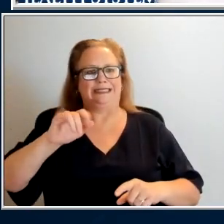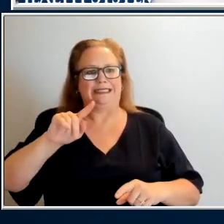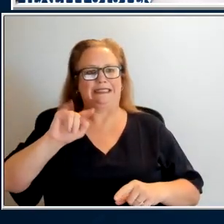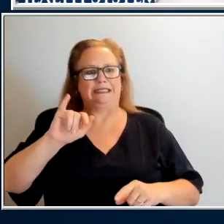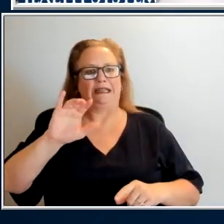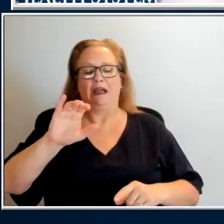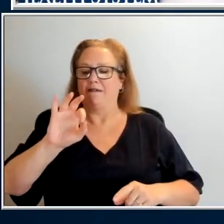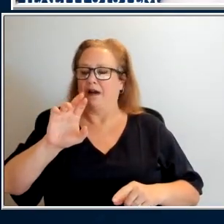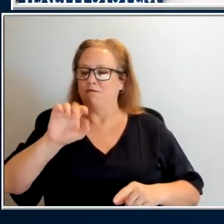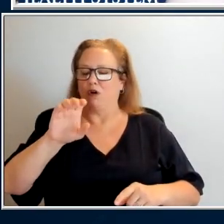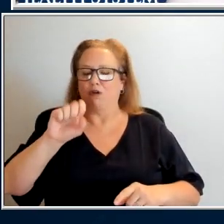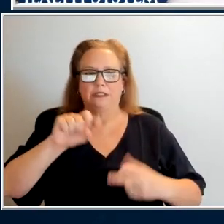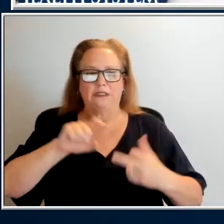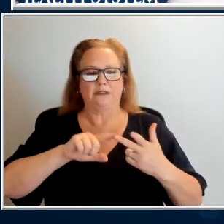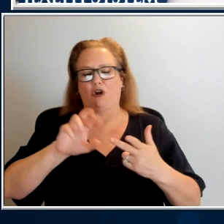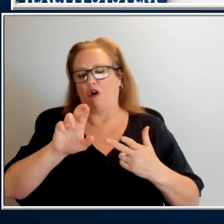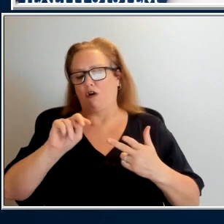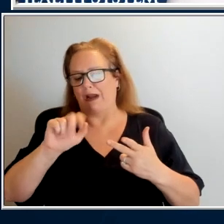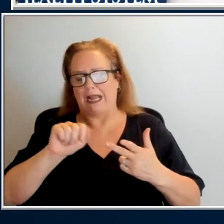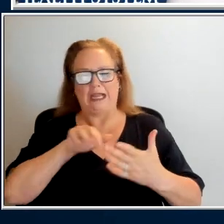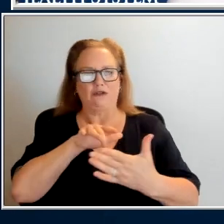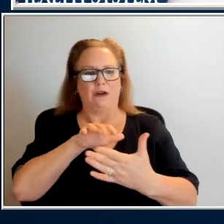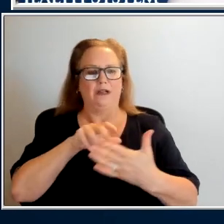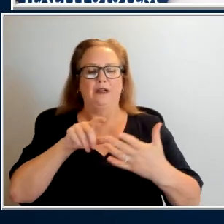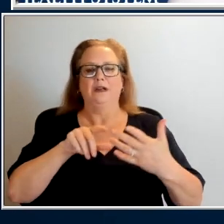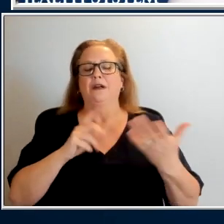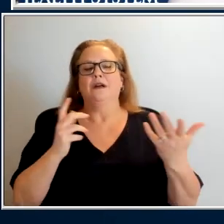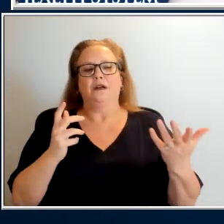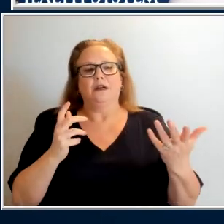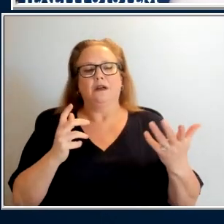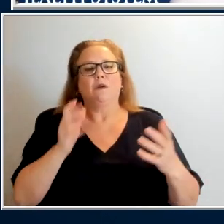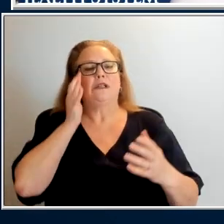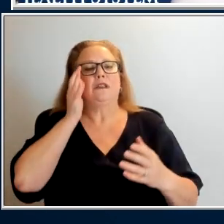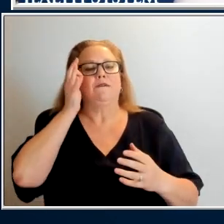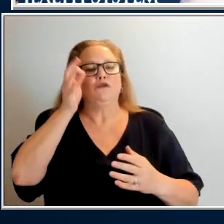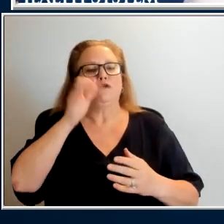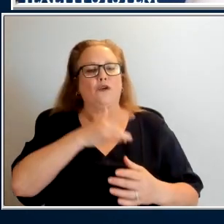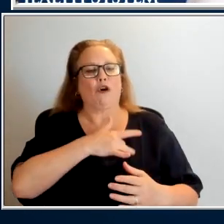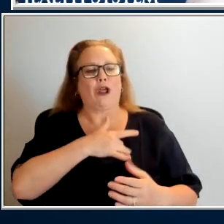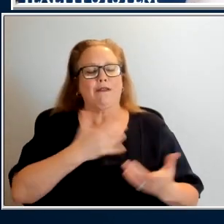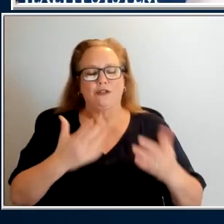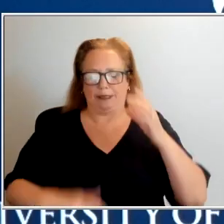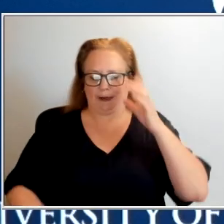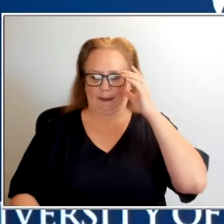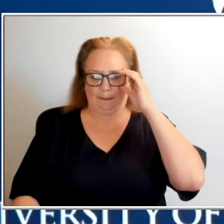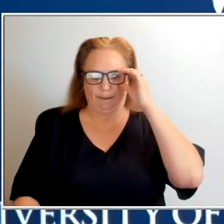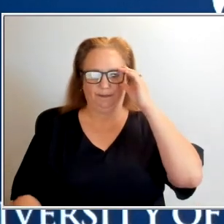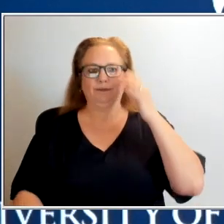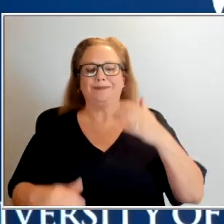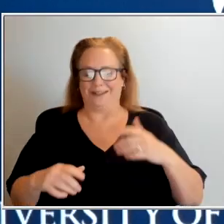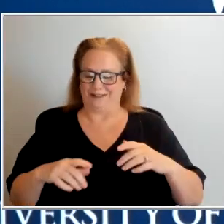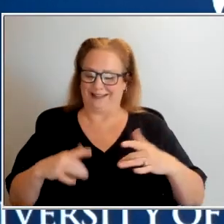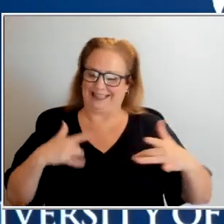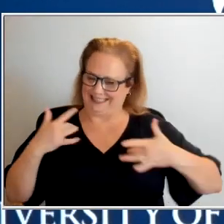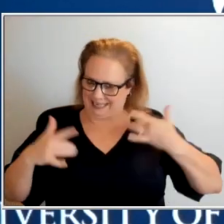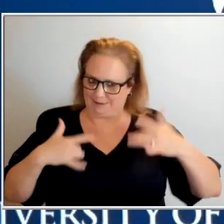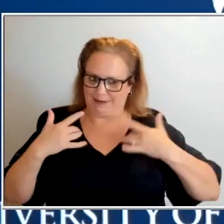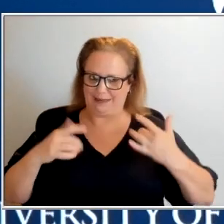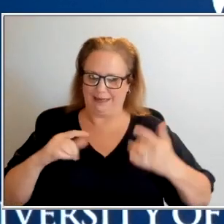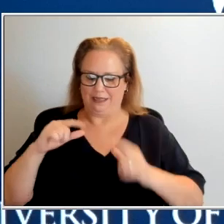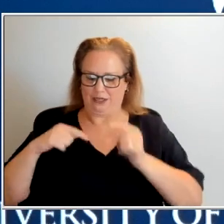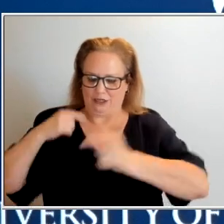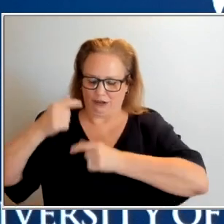of RNA trials, messenger RNA trials. What's in the future for cardiology? There's a lot of excitement about gene editing,